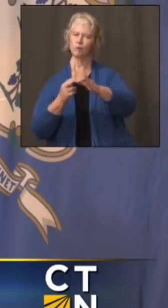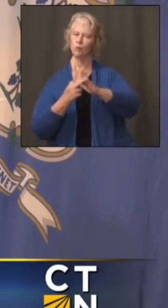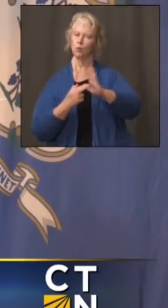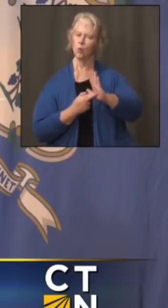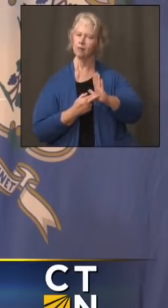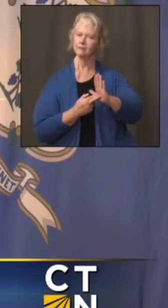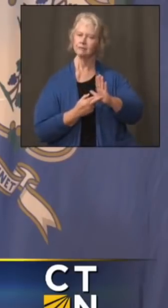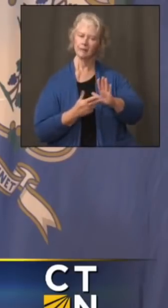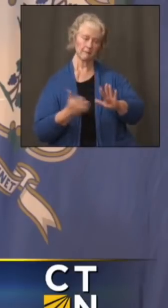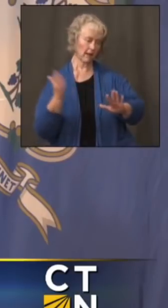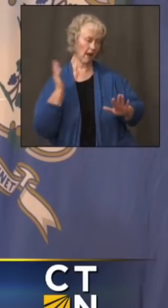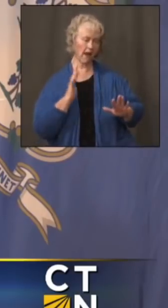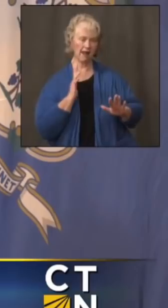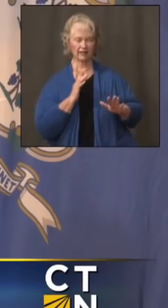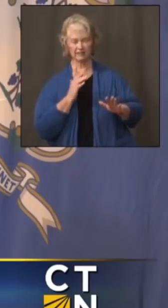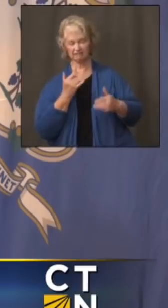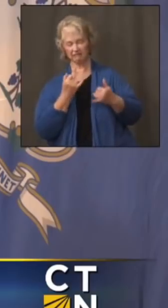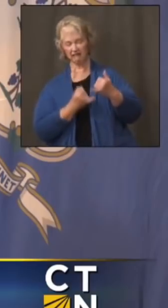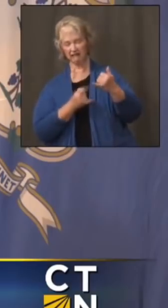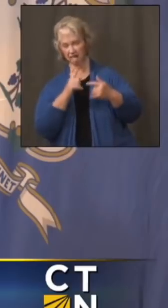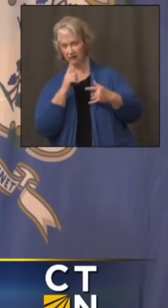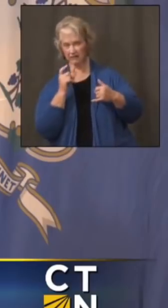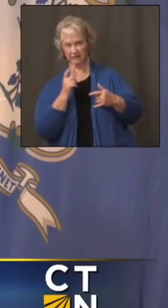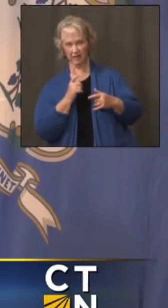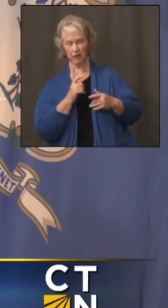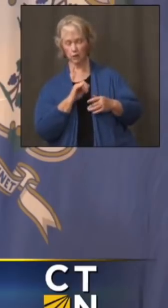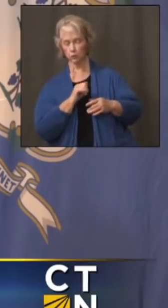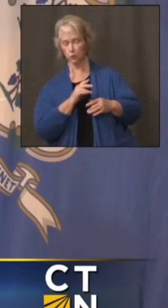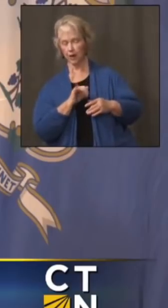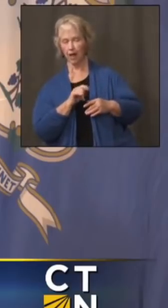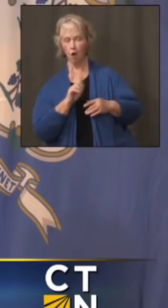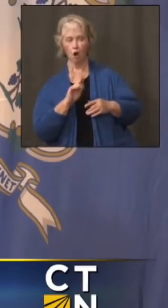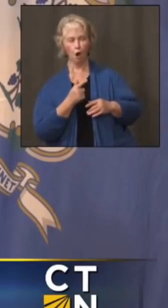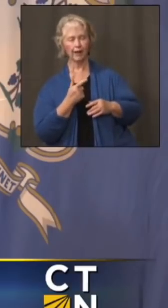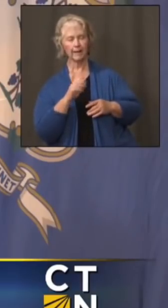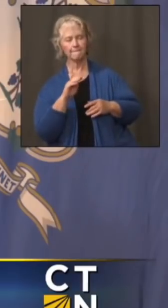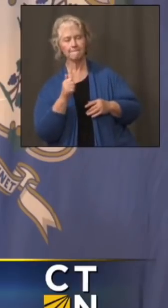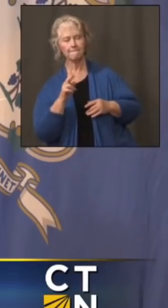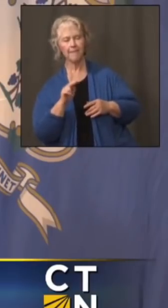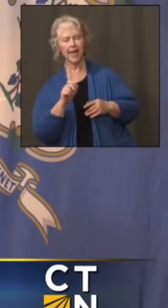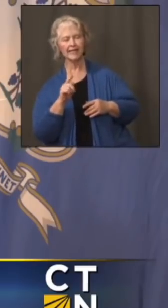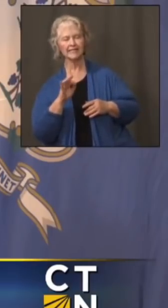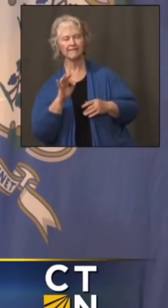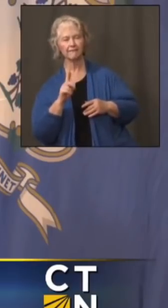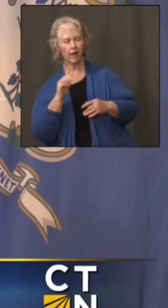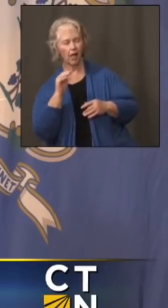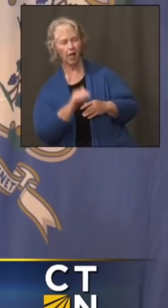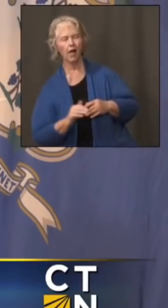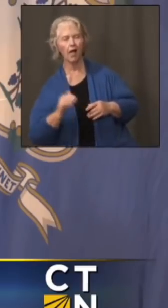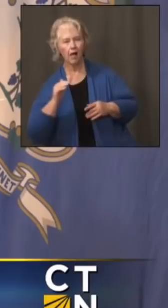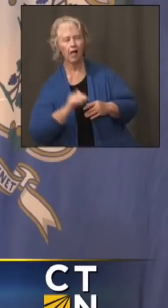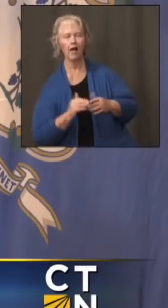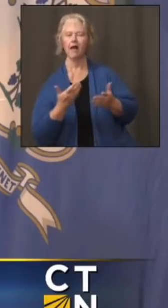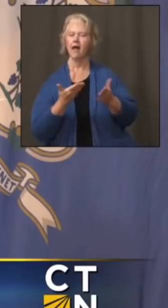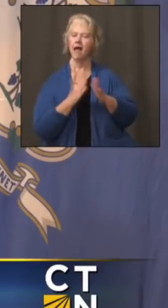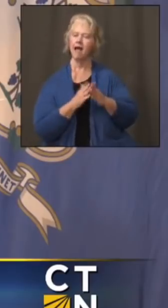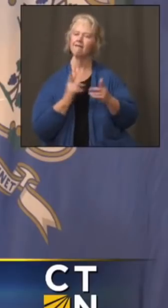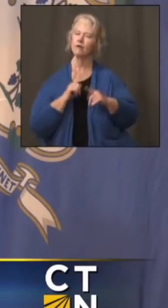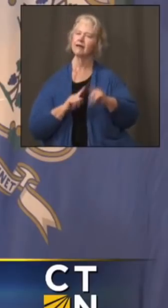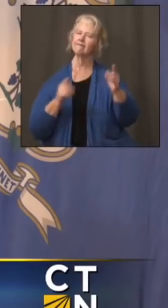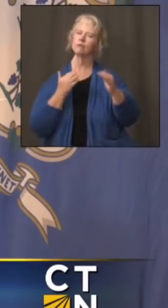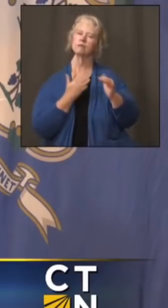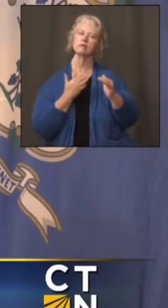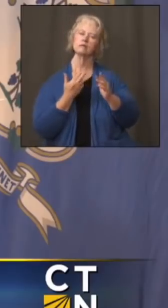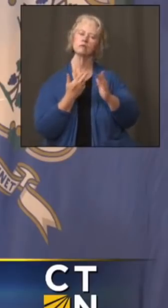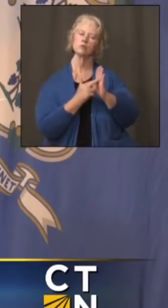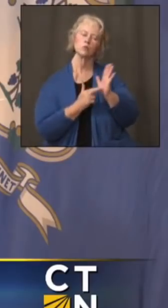back in mid to late August, Mansfield in particular was requesting permission to have different restrictions, and you said at the time that you